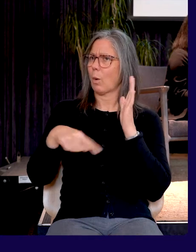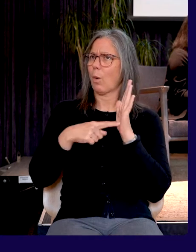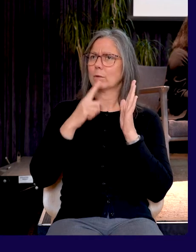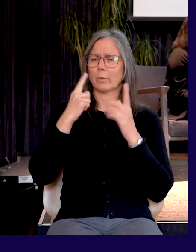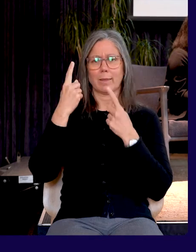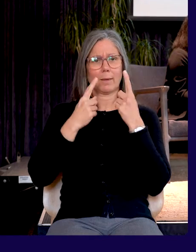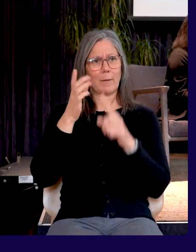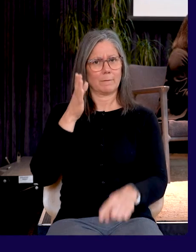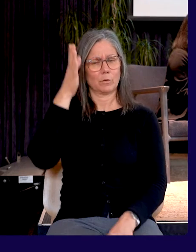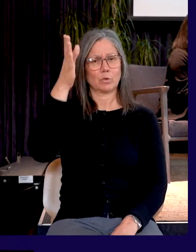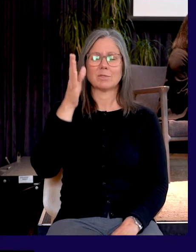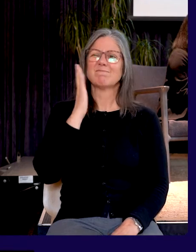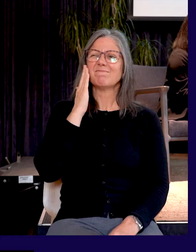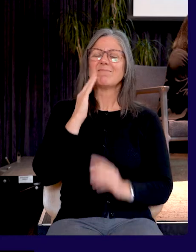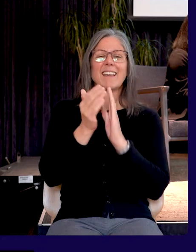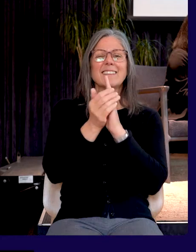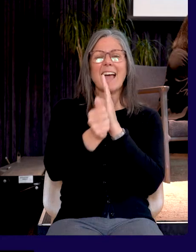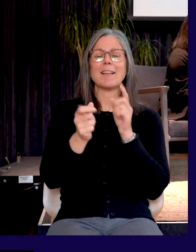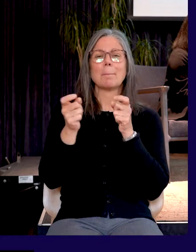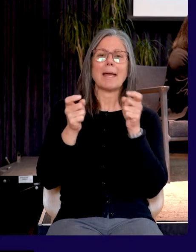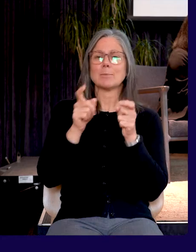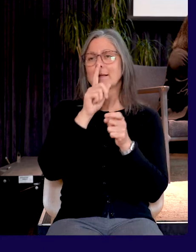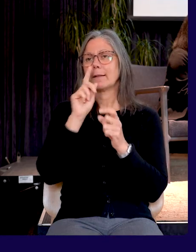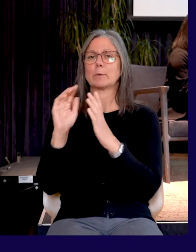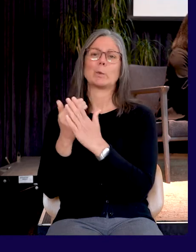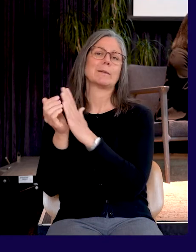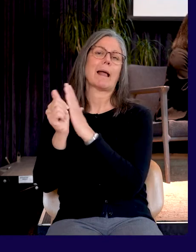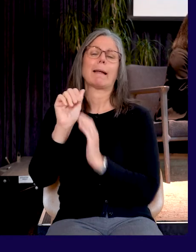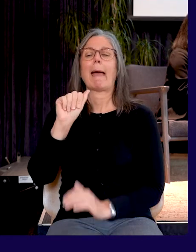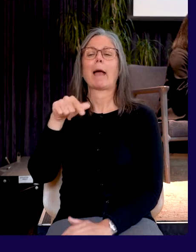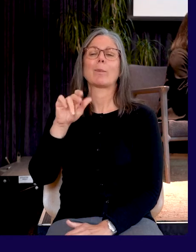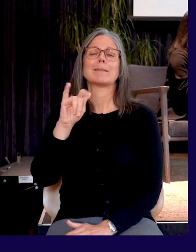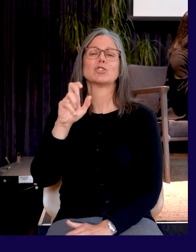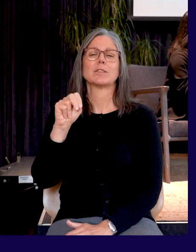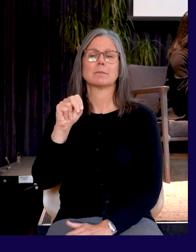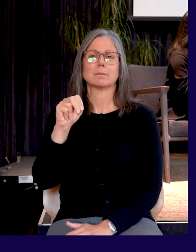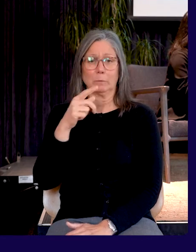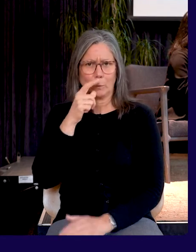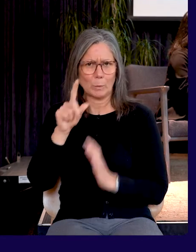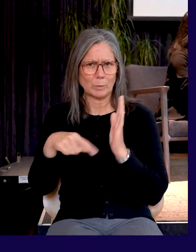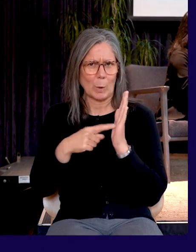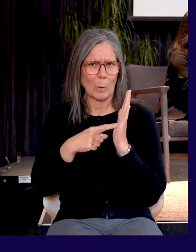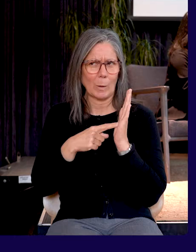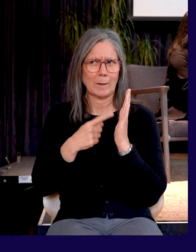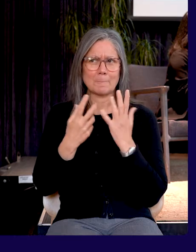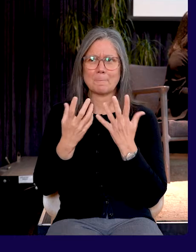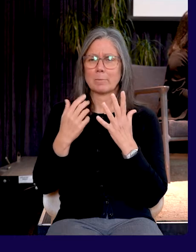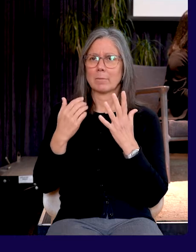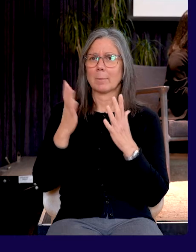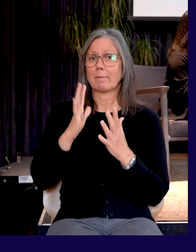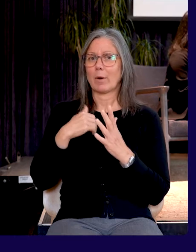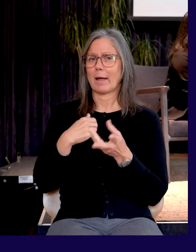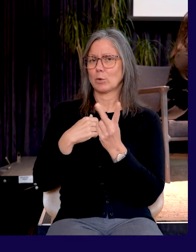mean, I've been hearing the talent management is the new talent acquisition. So whose role is that anymore? Like there used to be, kind of two sides.